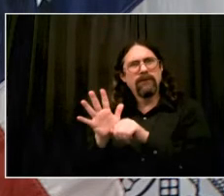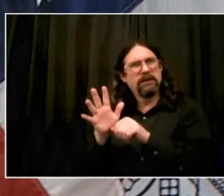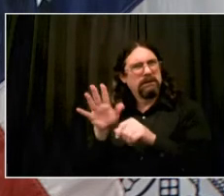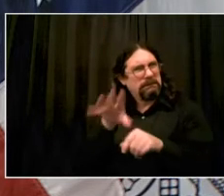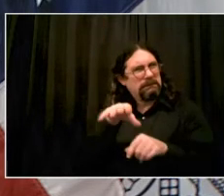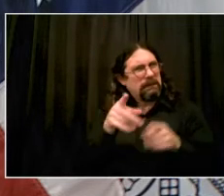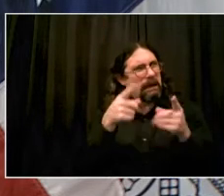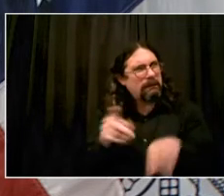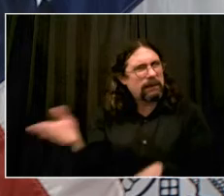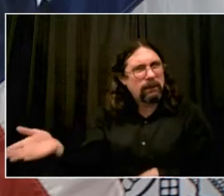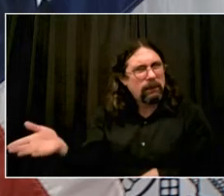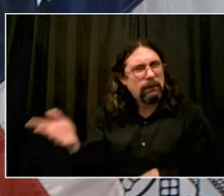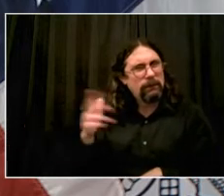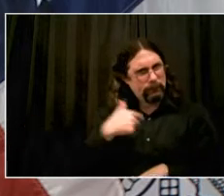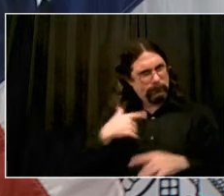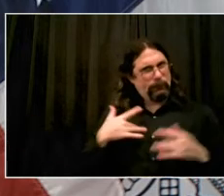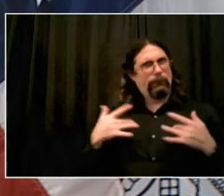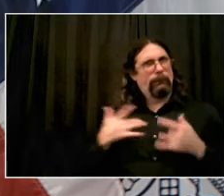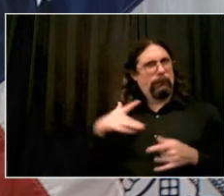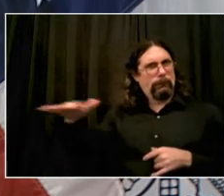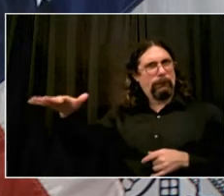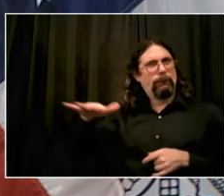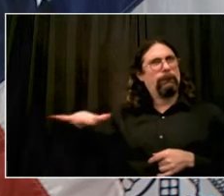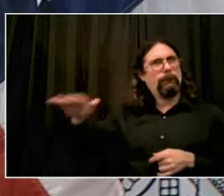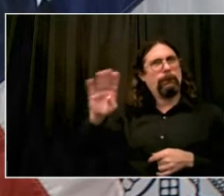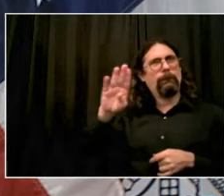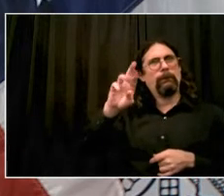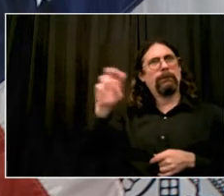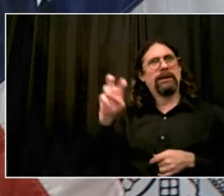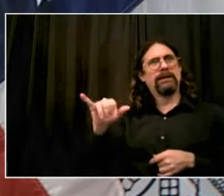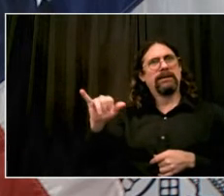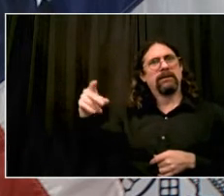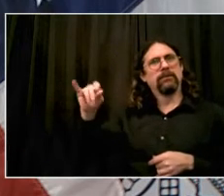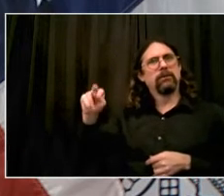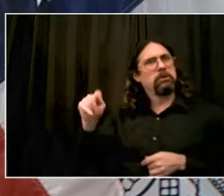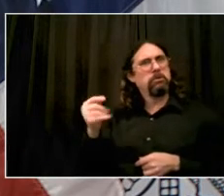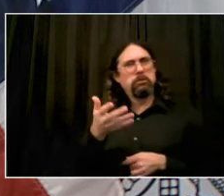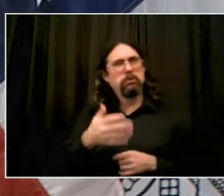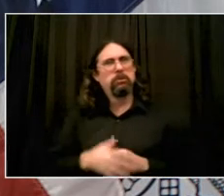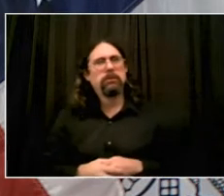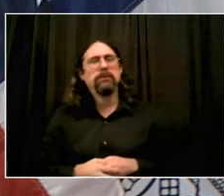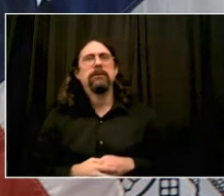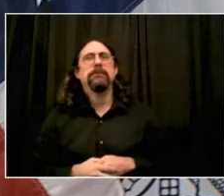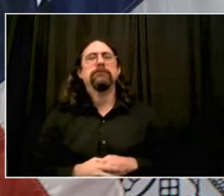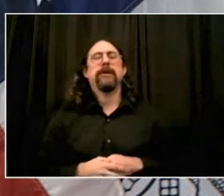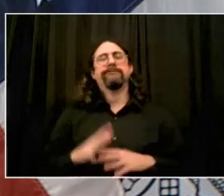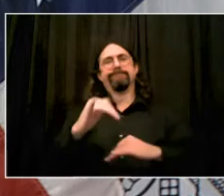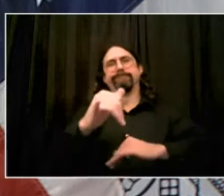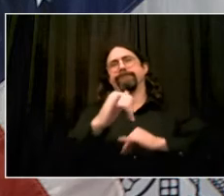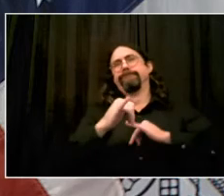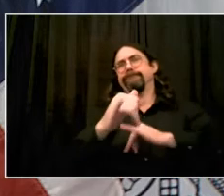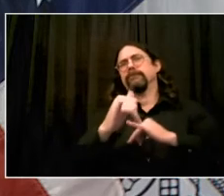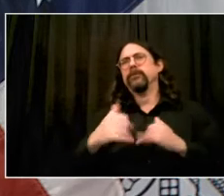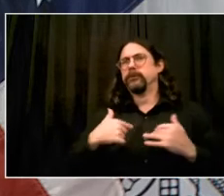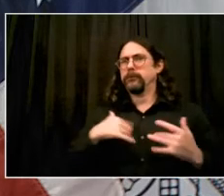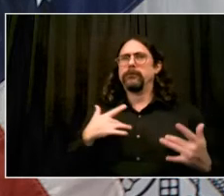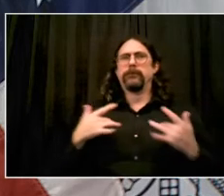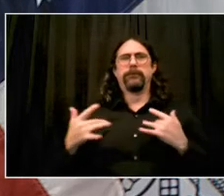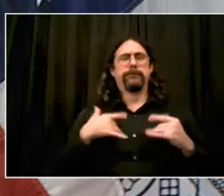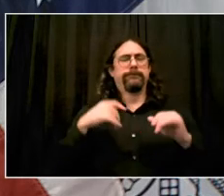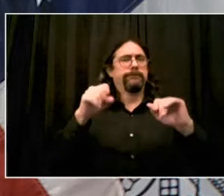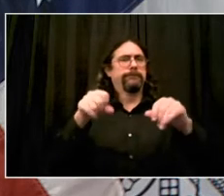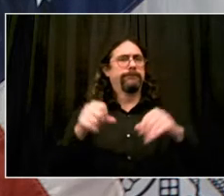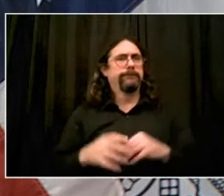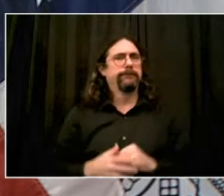different places for sure. I am concerned that there's some messages have gone out